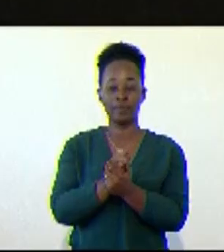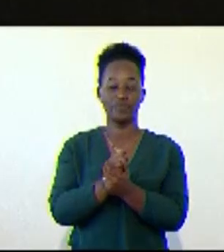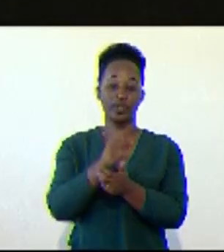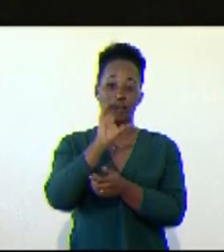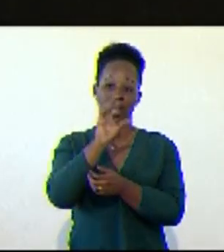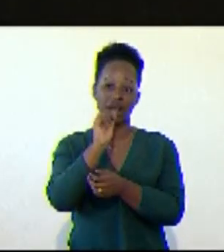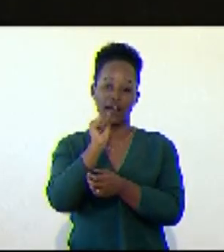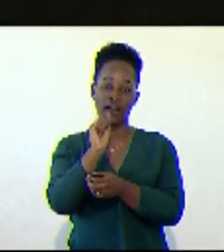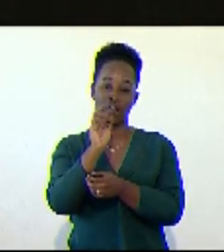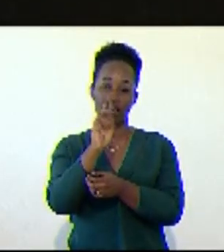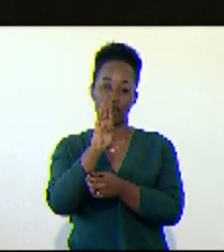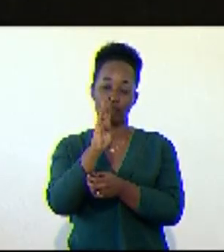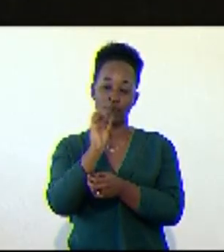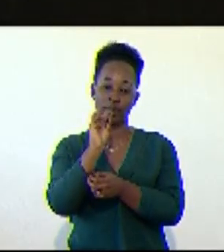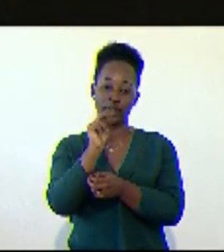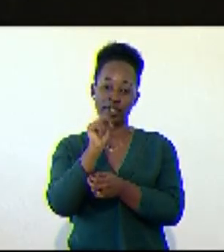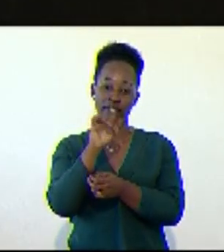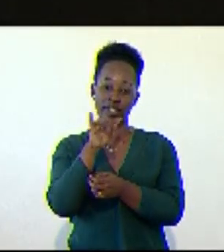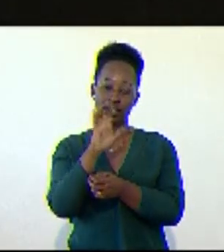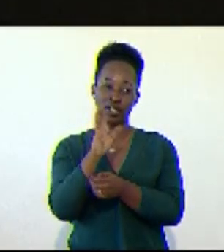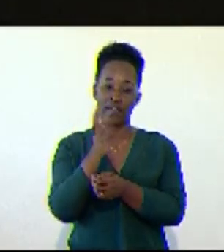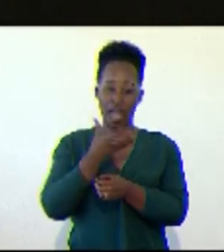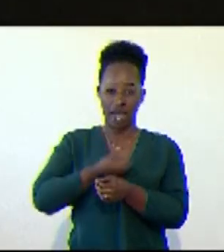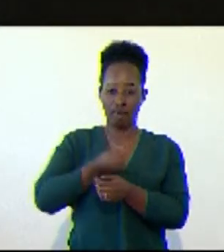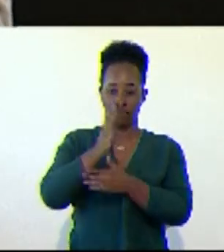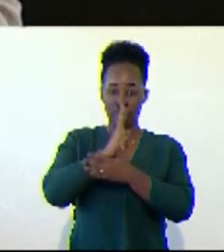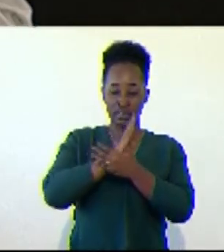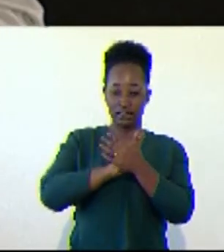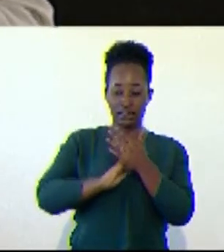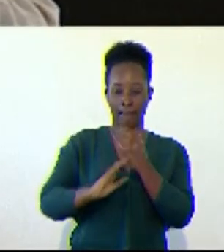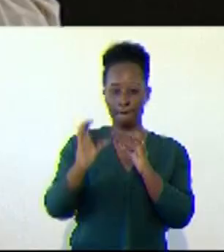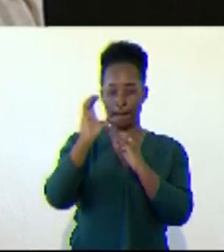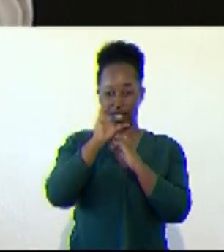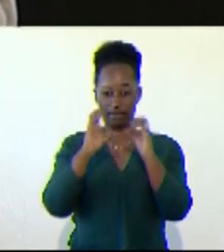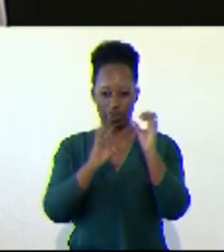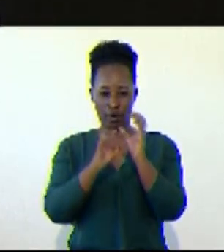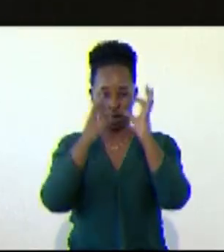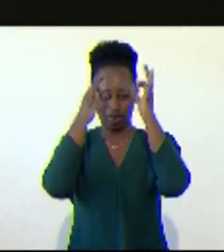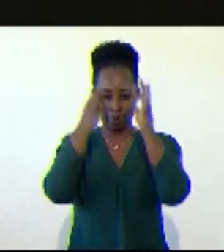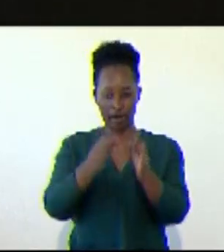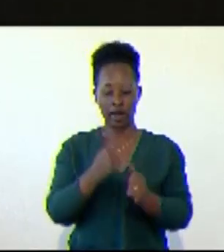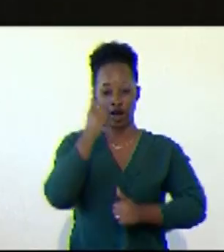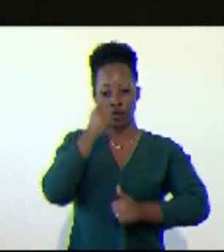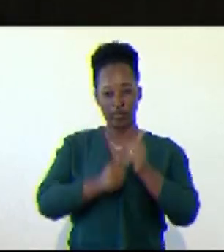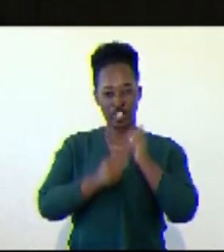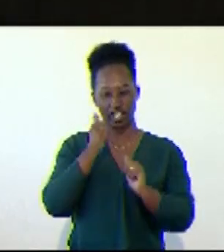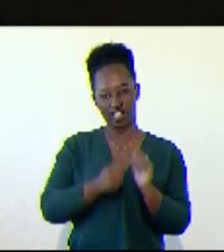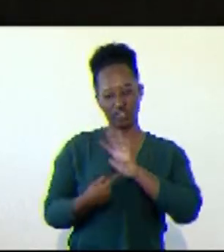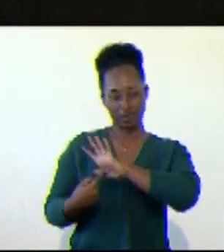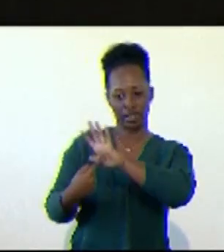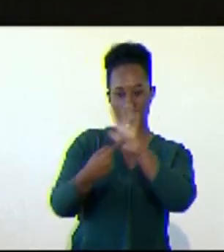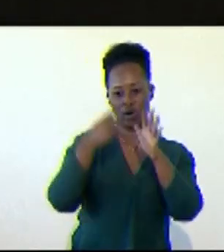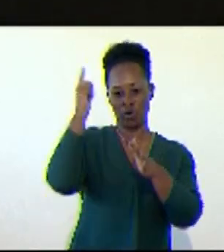carbonyl compounds have some chemical properties which reflect what we have already